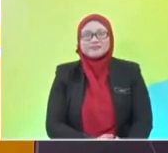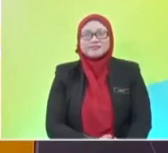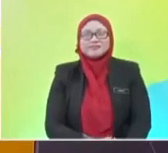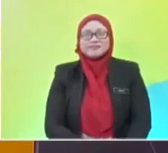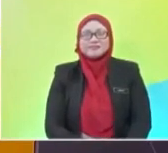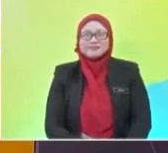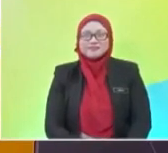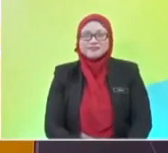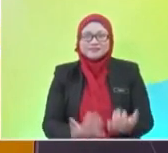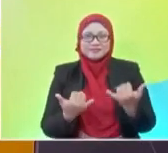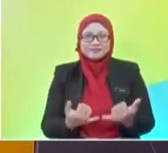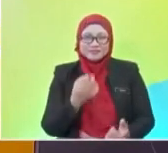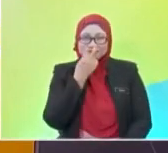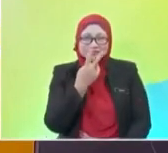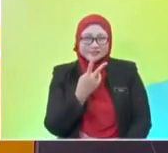this one.